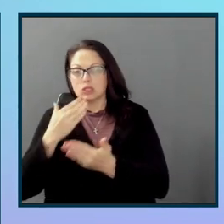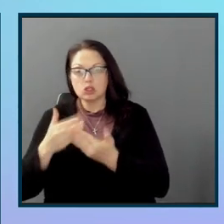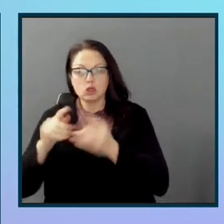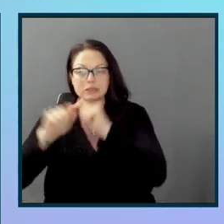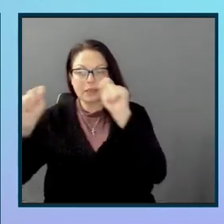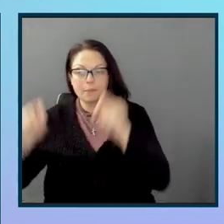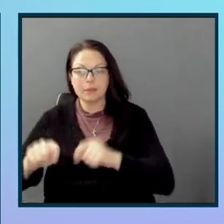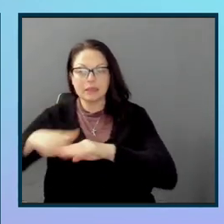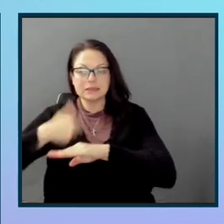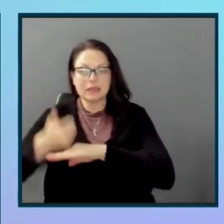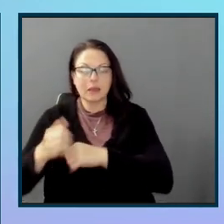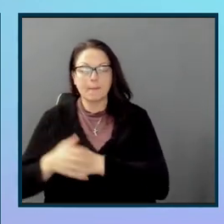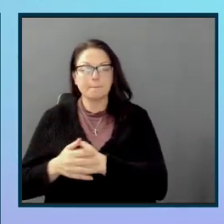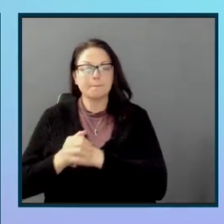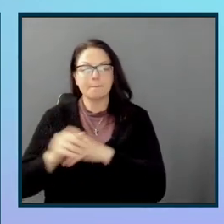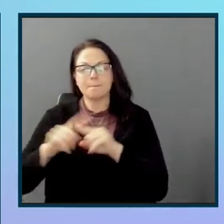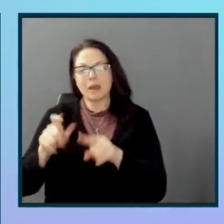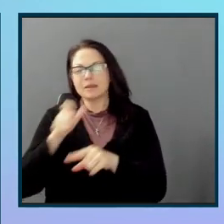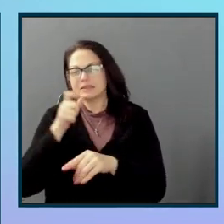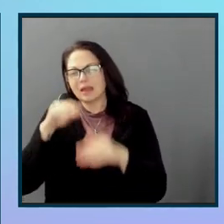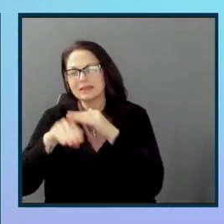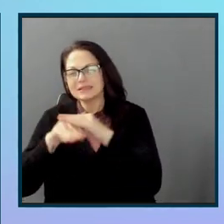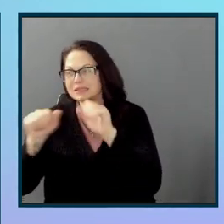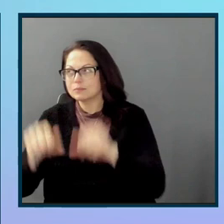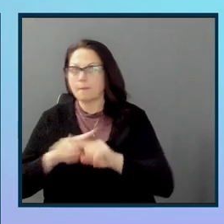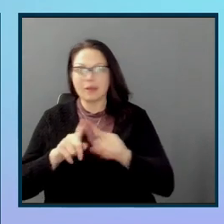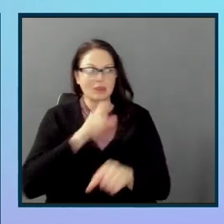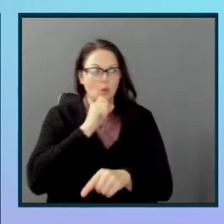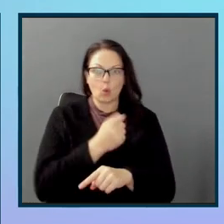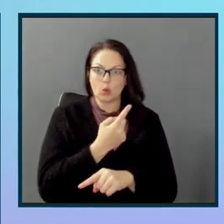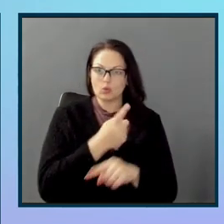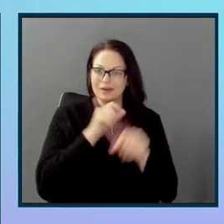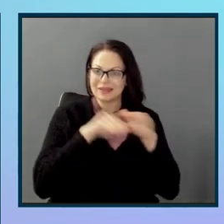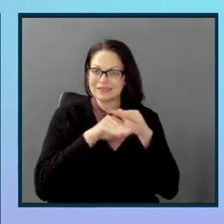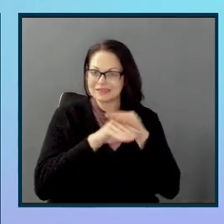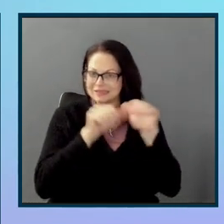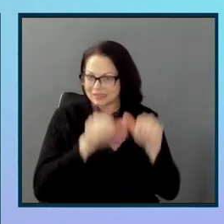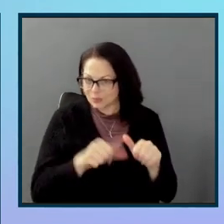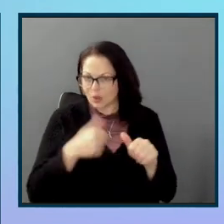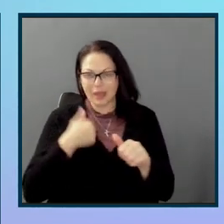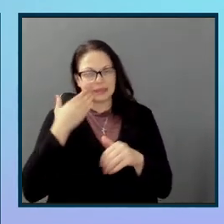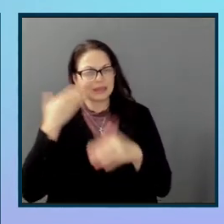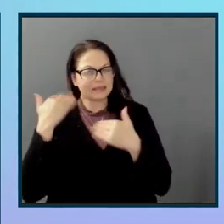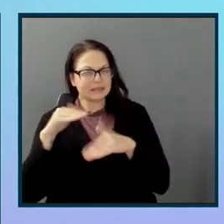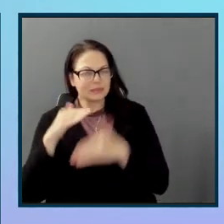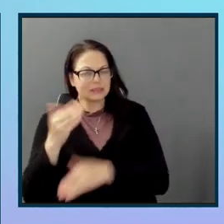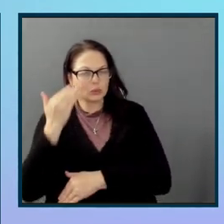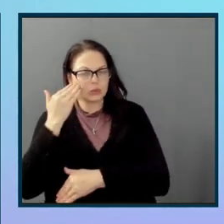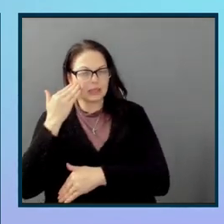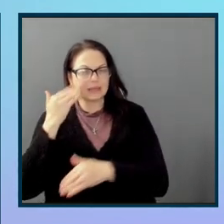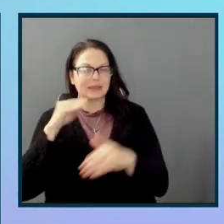but it's not accessible. The old one is. So I think it's limiting to think that